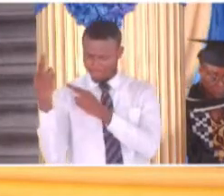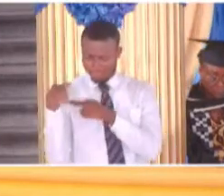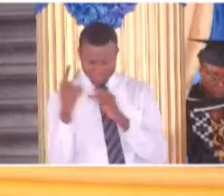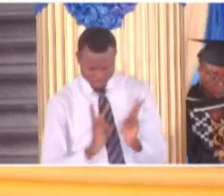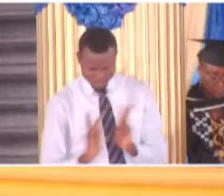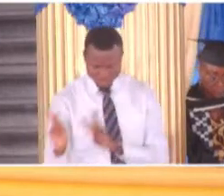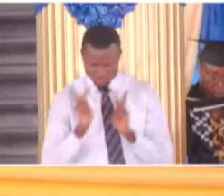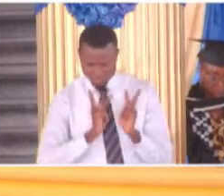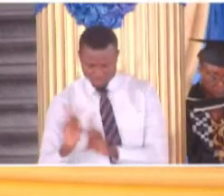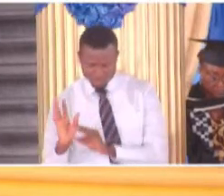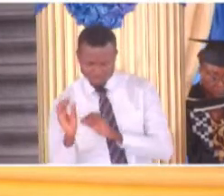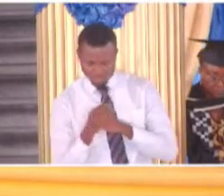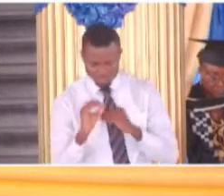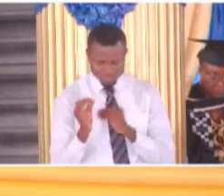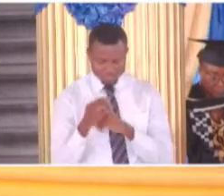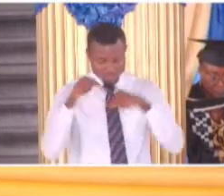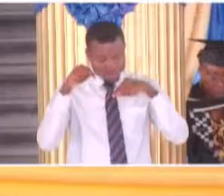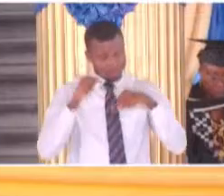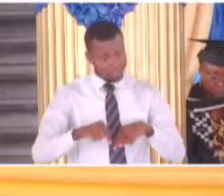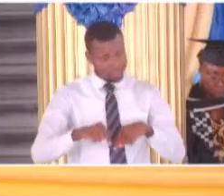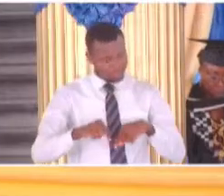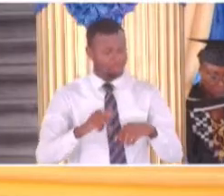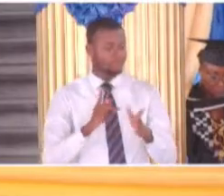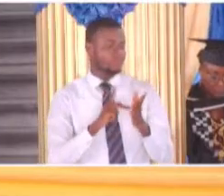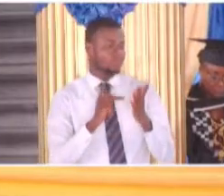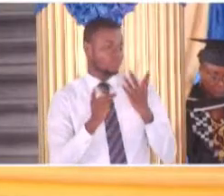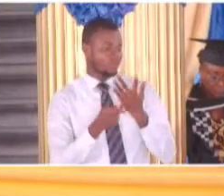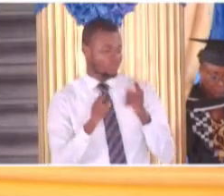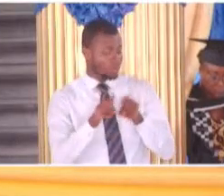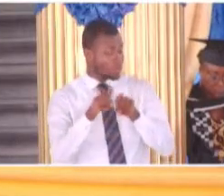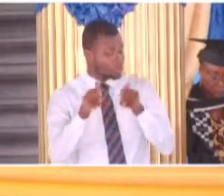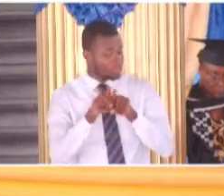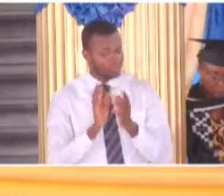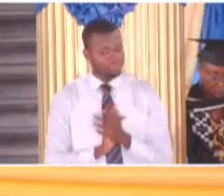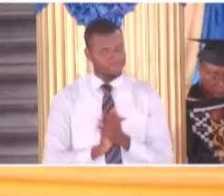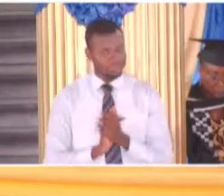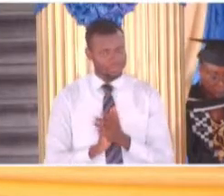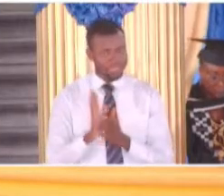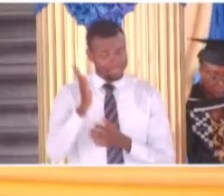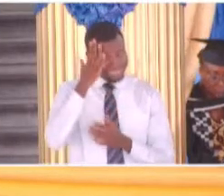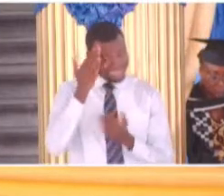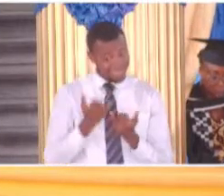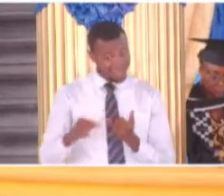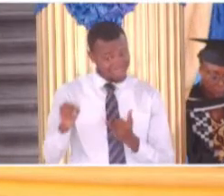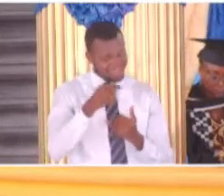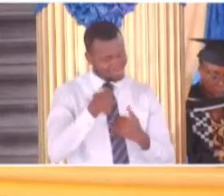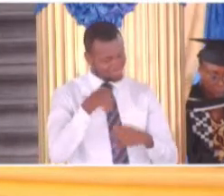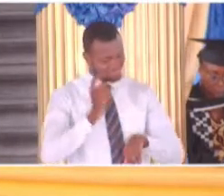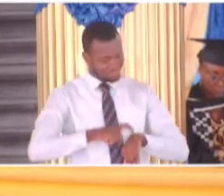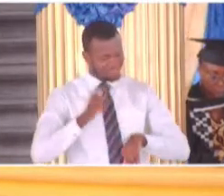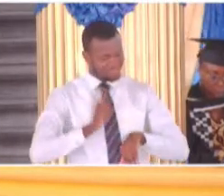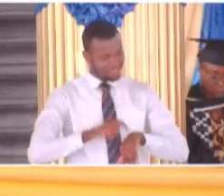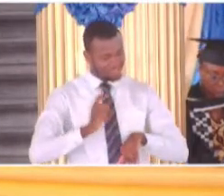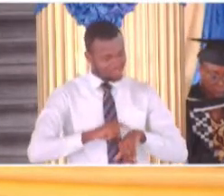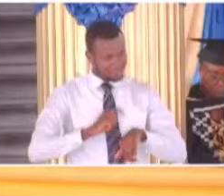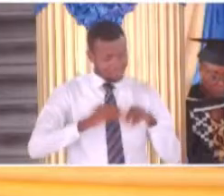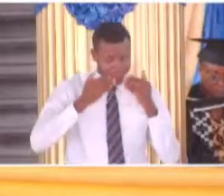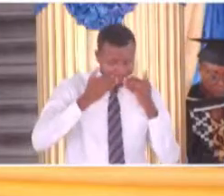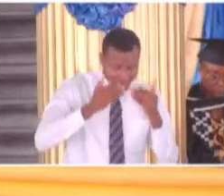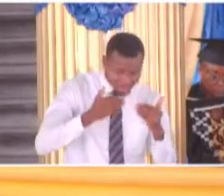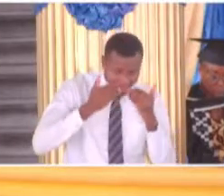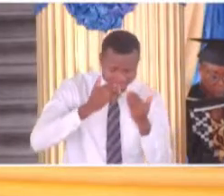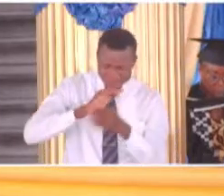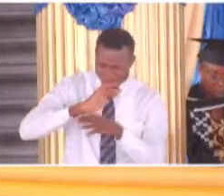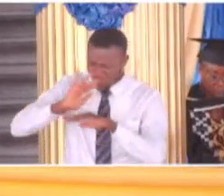and organization of this event. Let us all take a moment to appreciate the